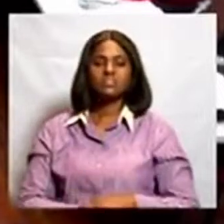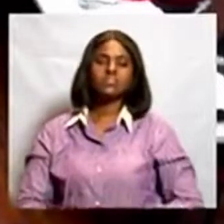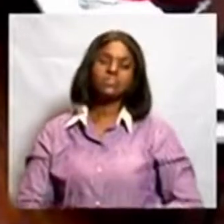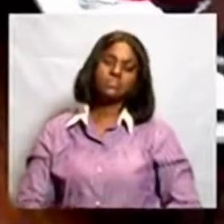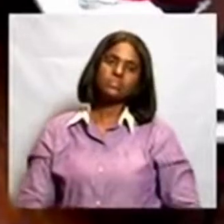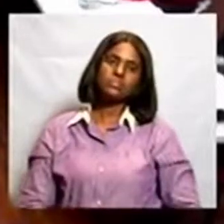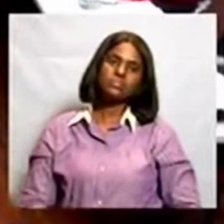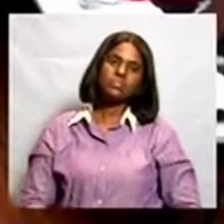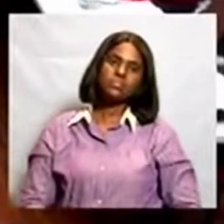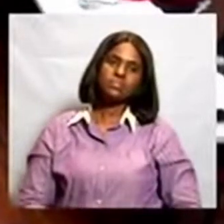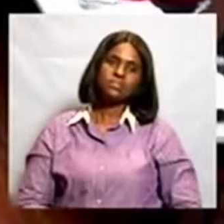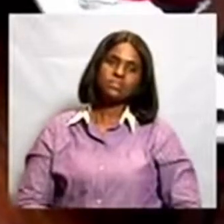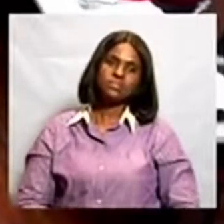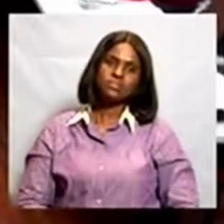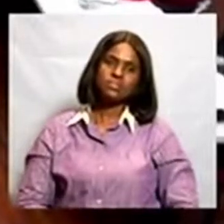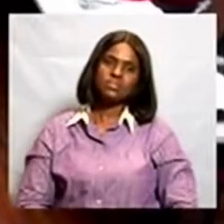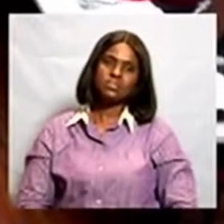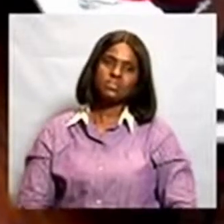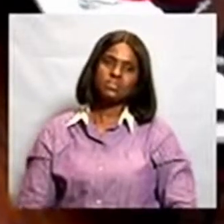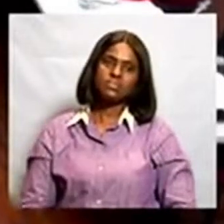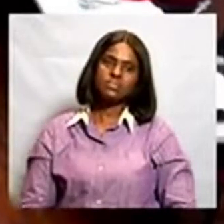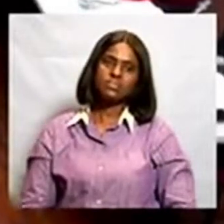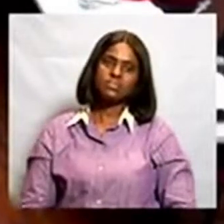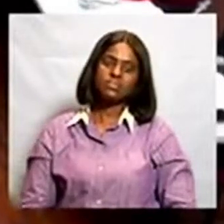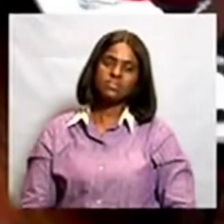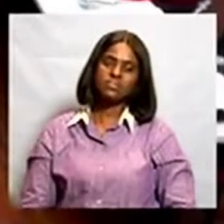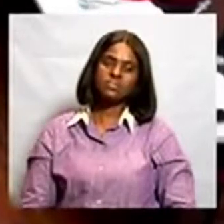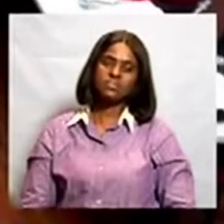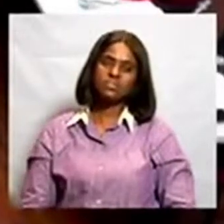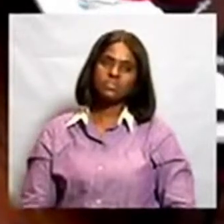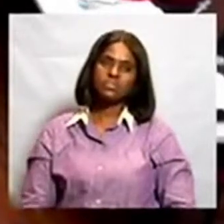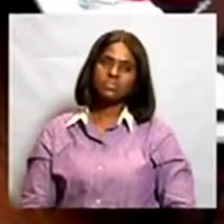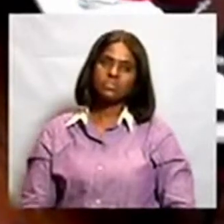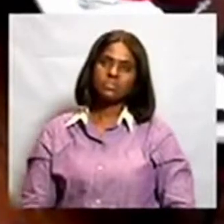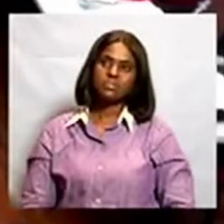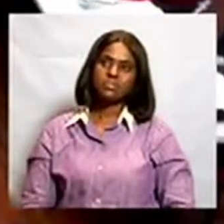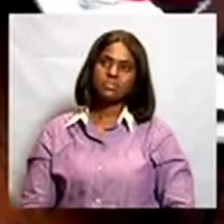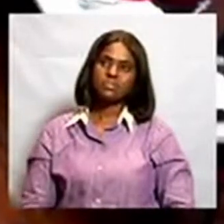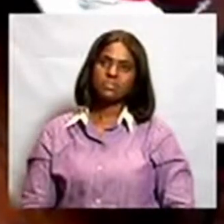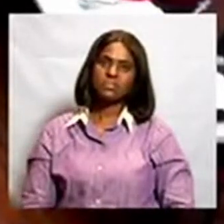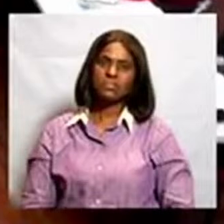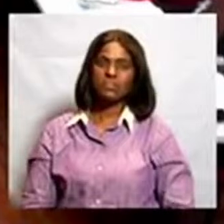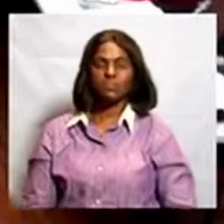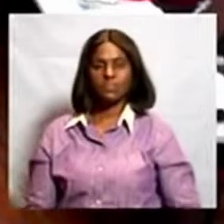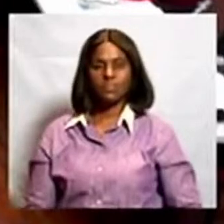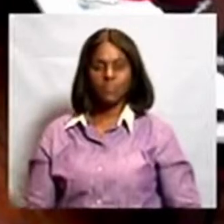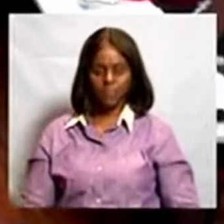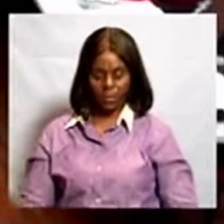You can't unmute him or no?